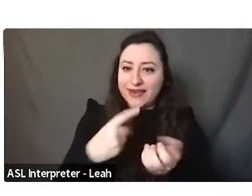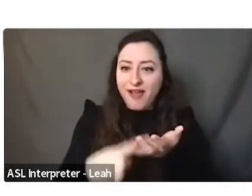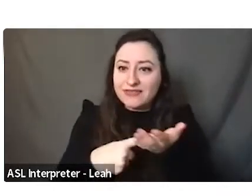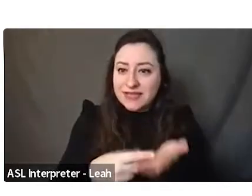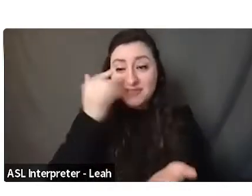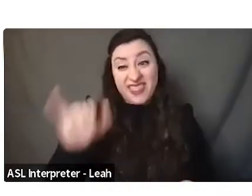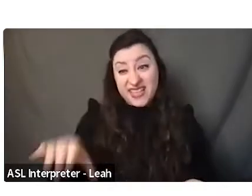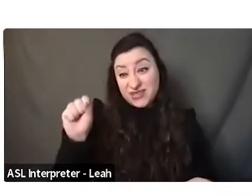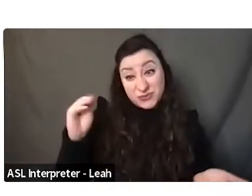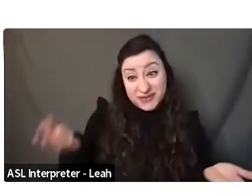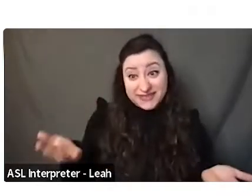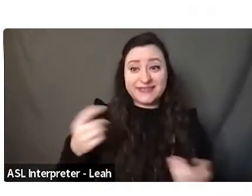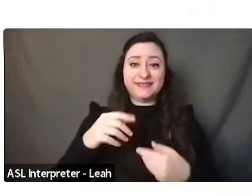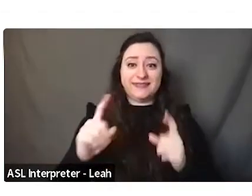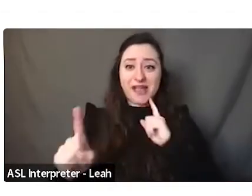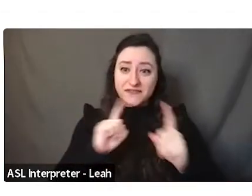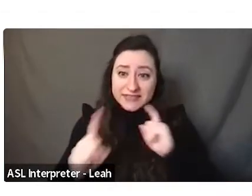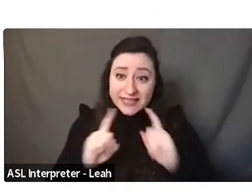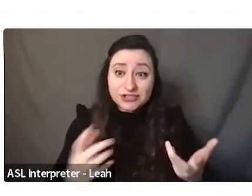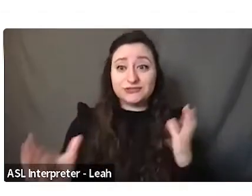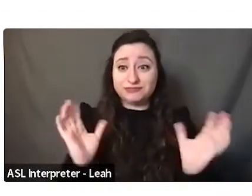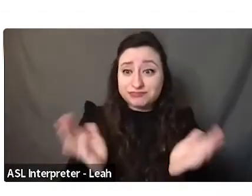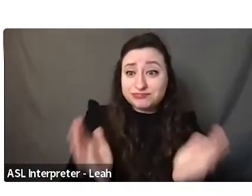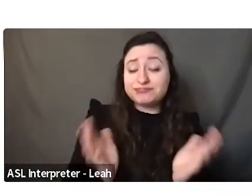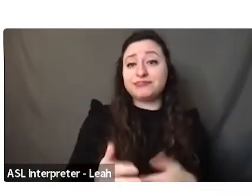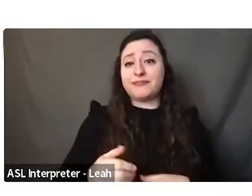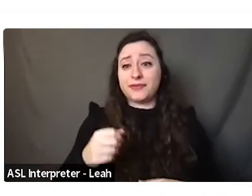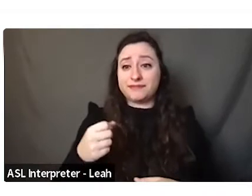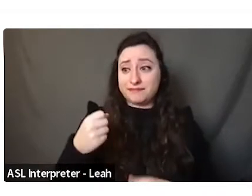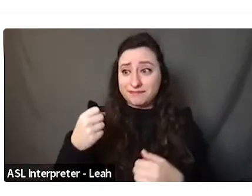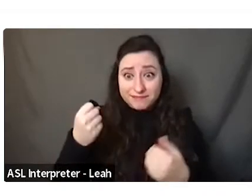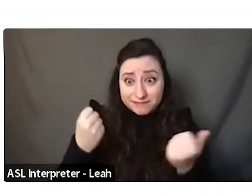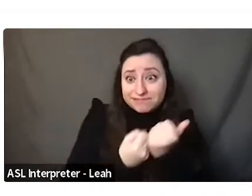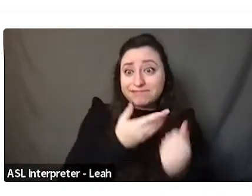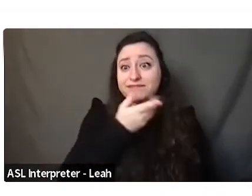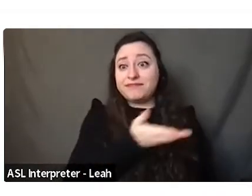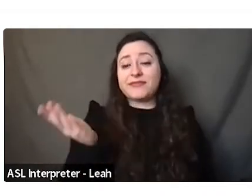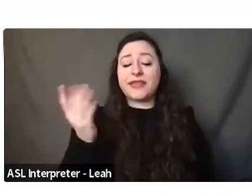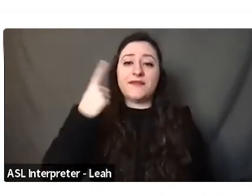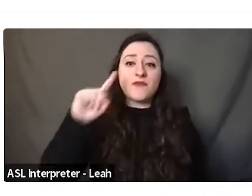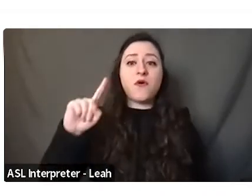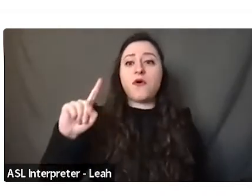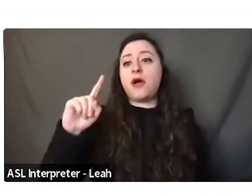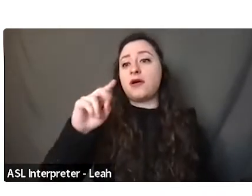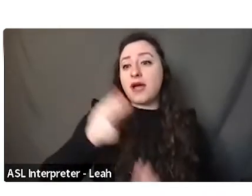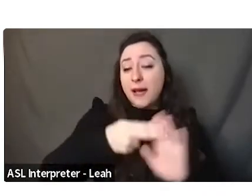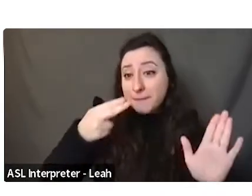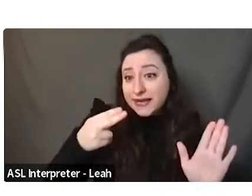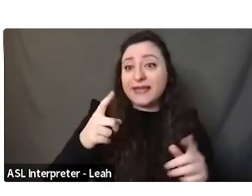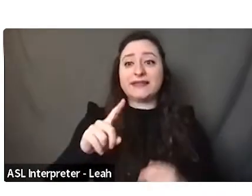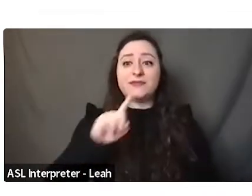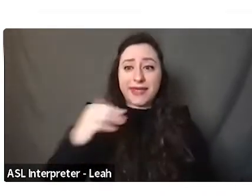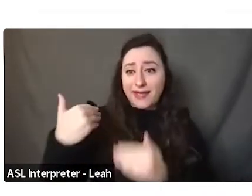what social media is about. It's a conversation with these brands, holding them accountable. So the work is happening inside, the work is happening